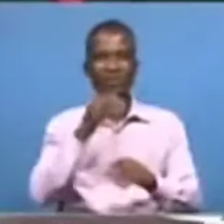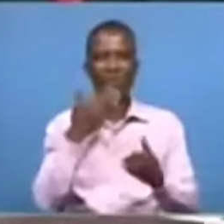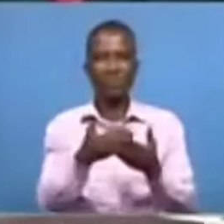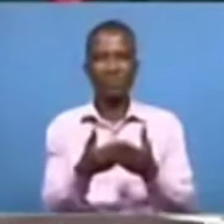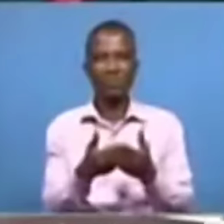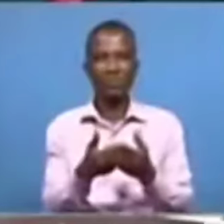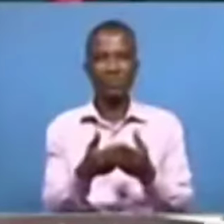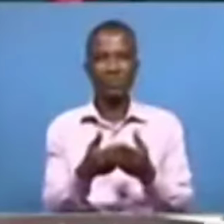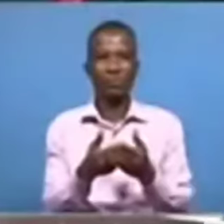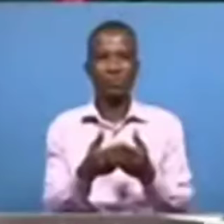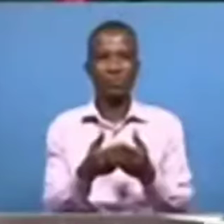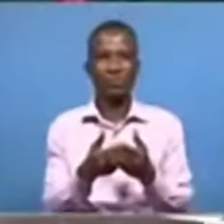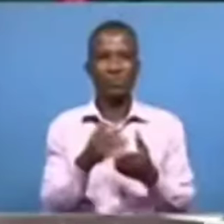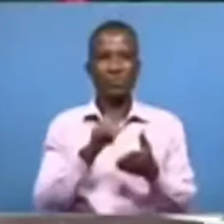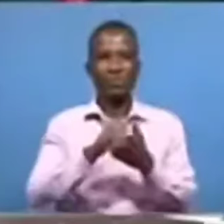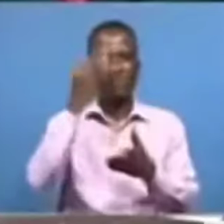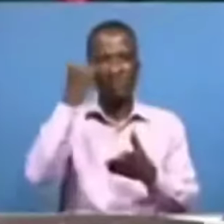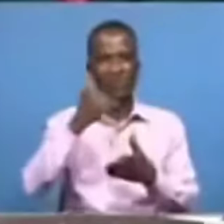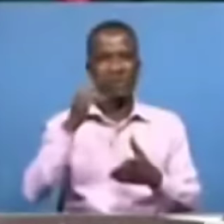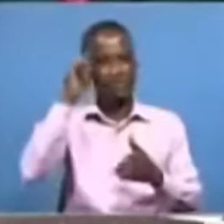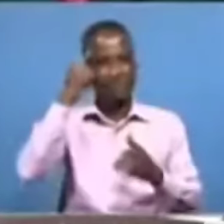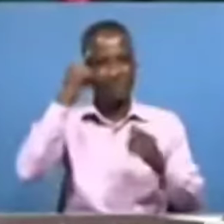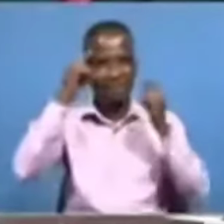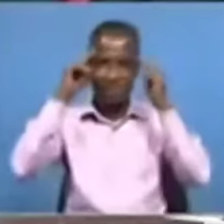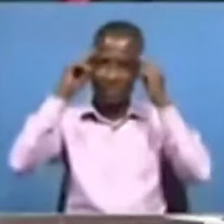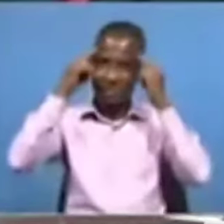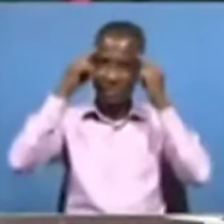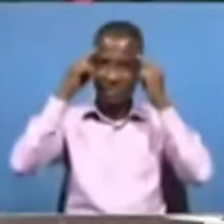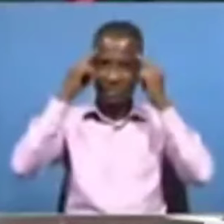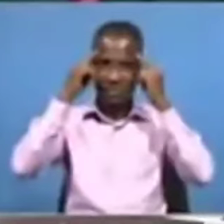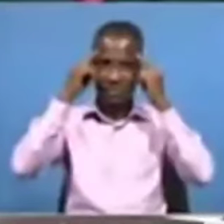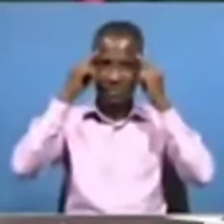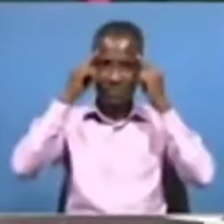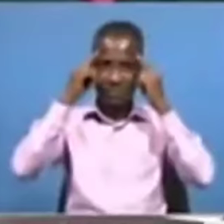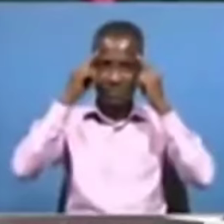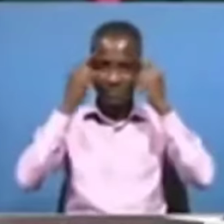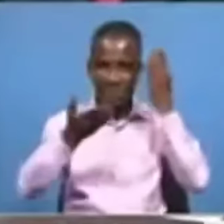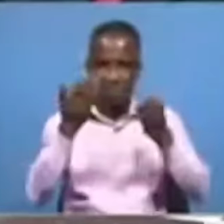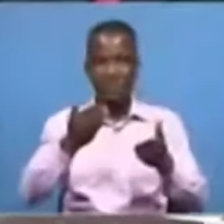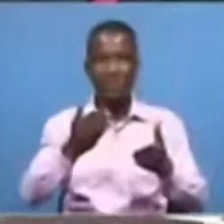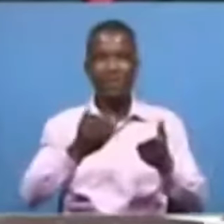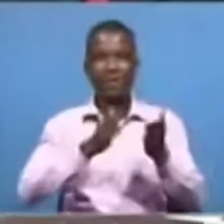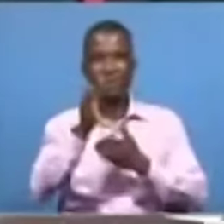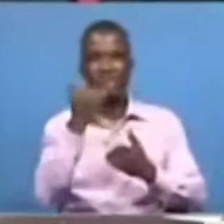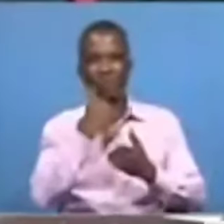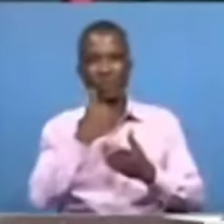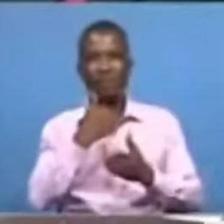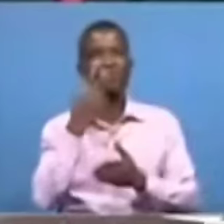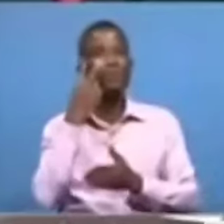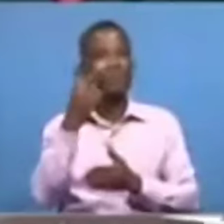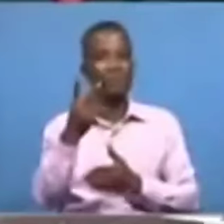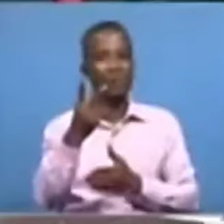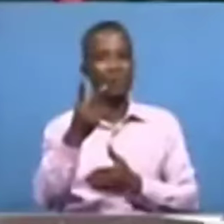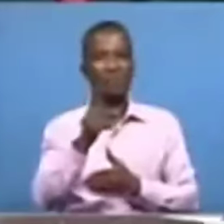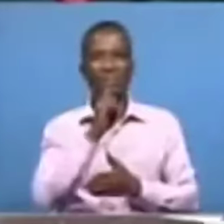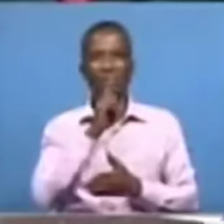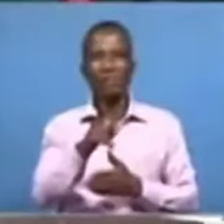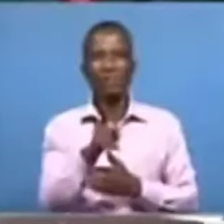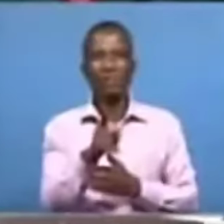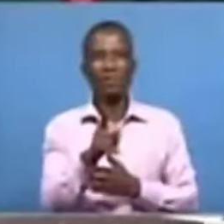the line. And that is when I started thinking about whether or not I had crossed the line. And I agree absolutely with Mr. Frank